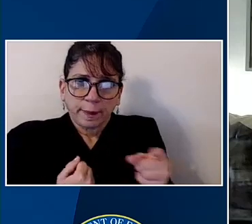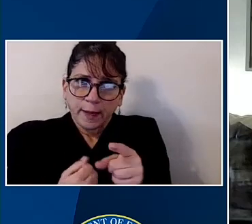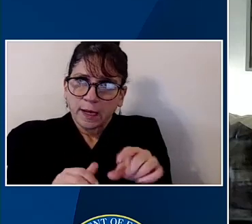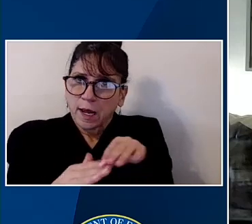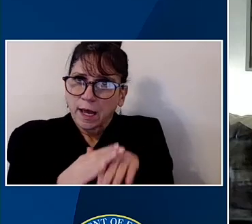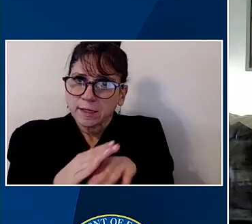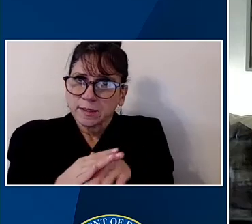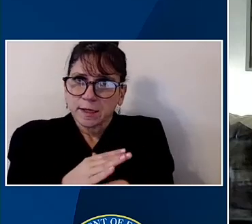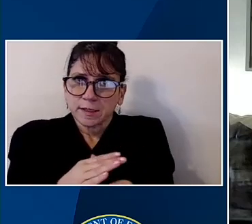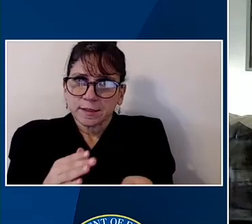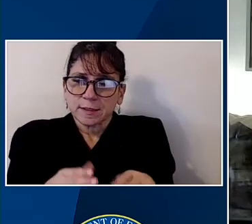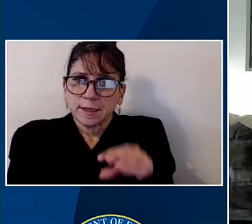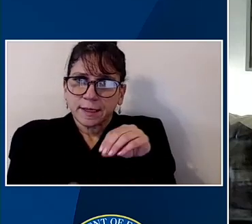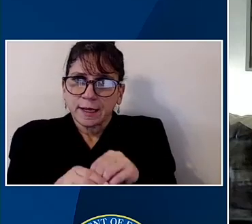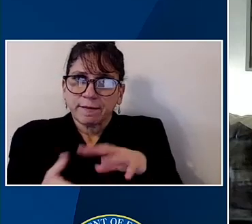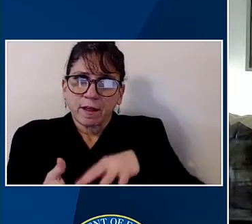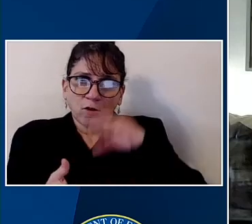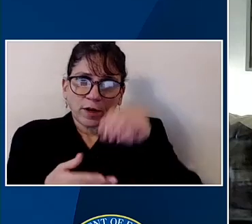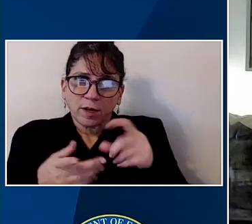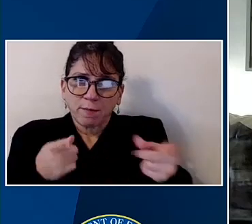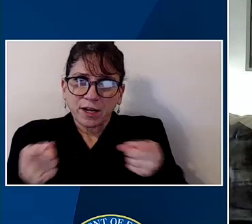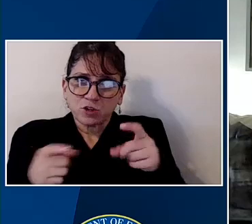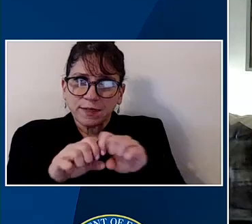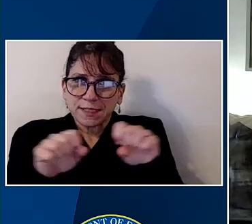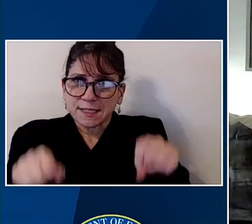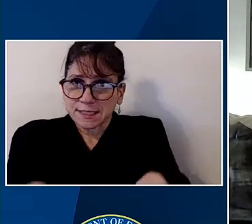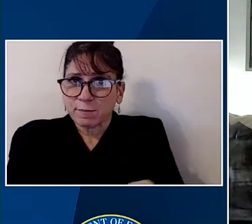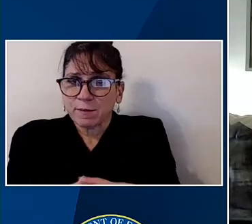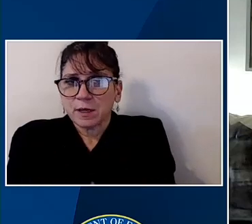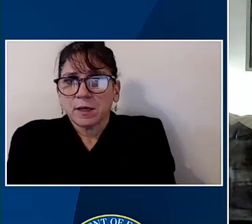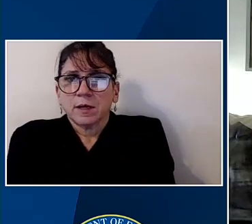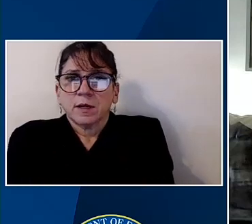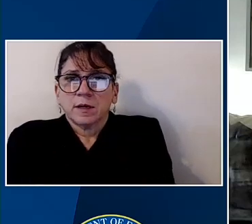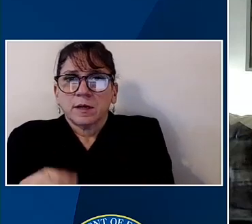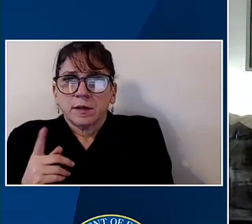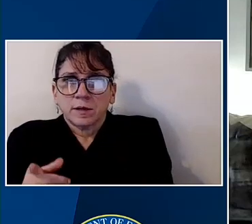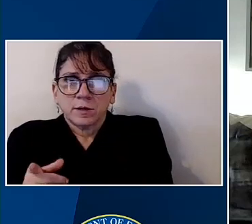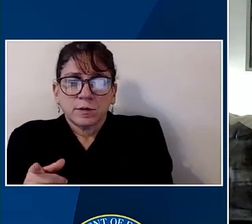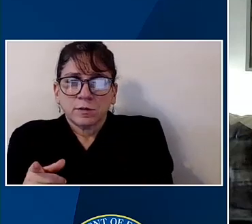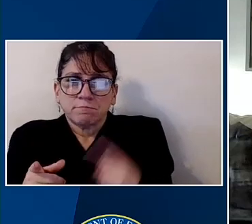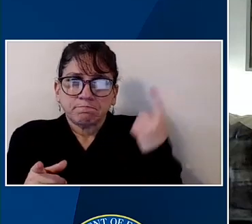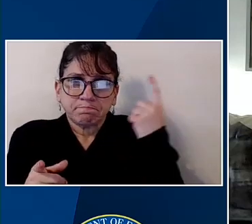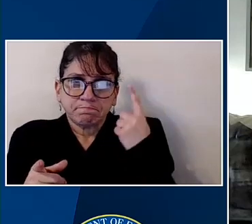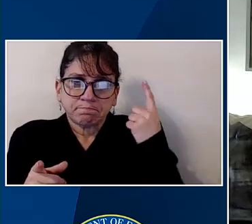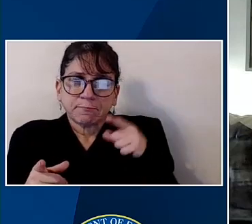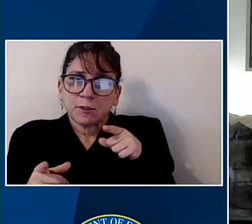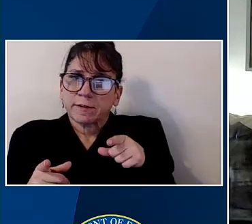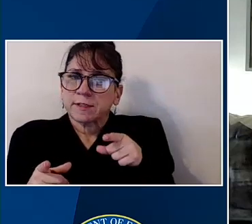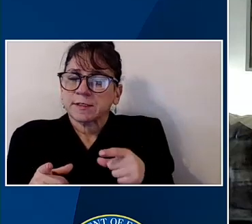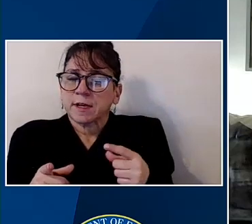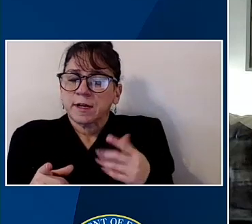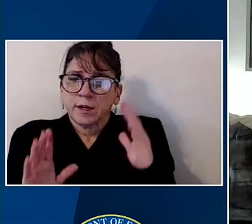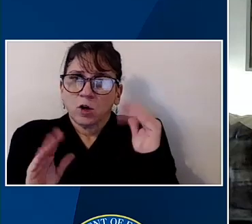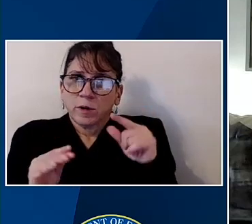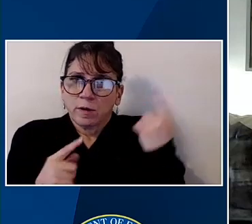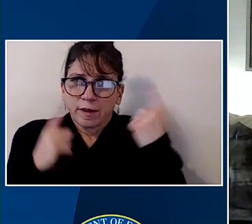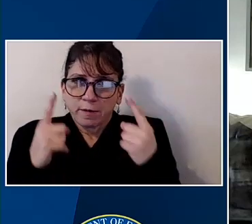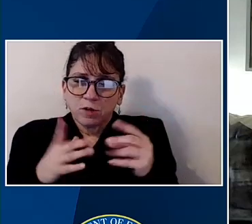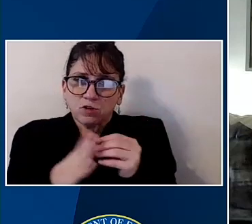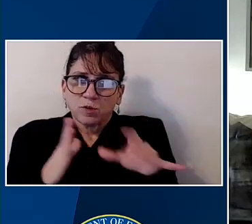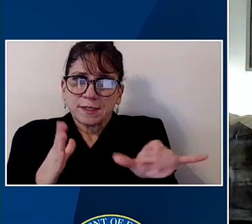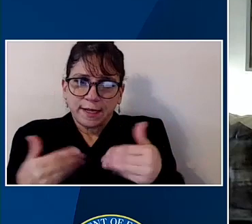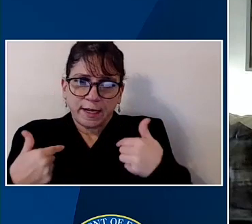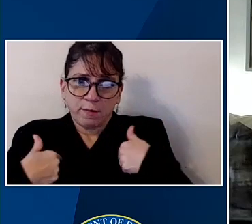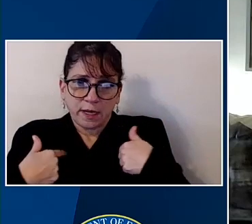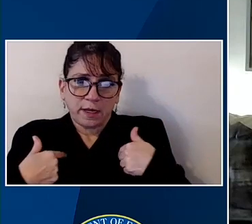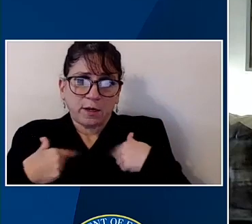right within the learning management system. As you consider this issue, I hope that you will think about students like me who have used financial